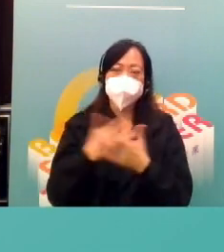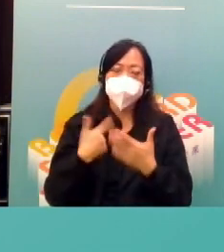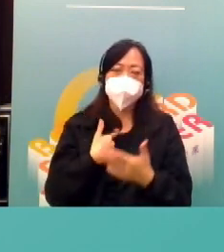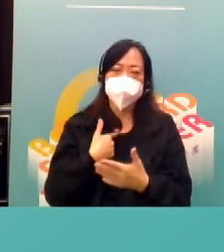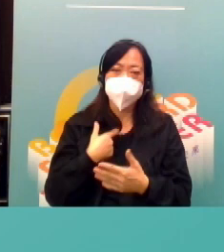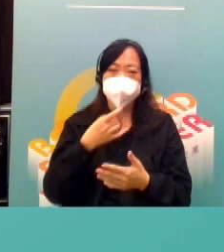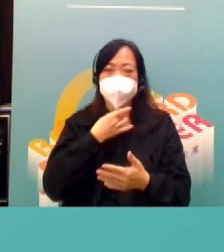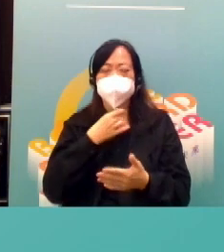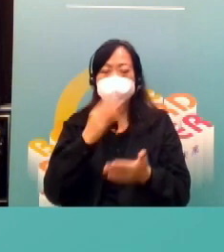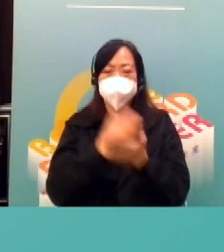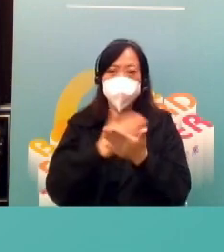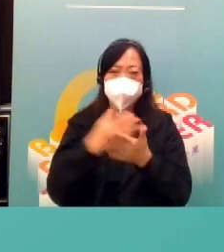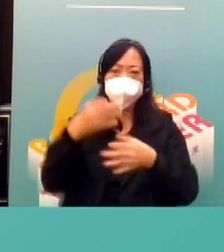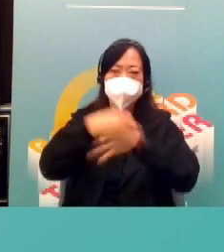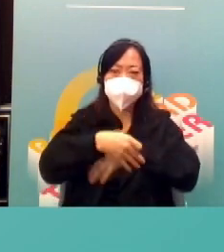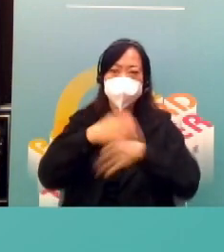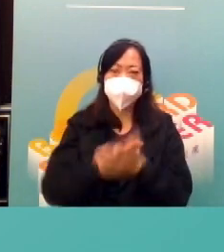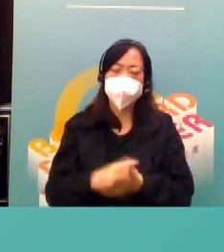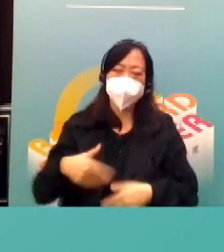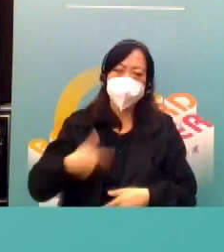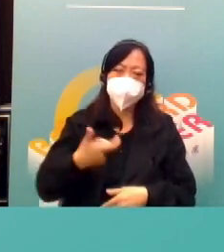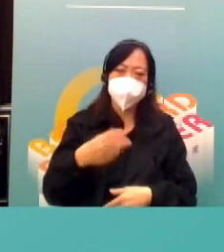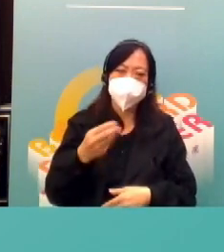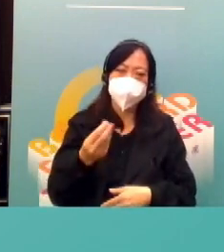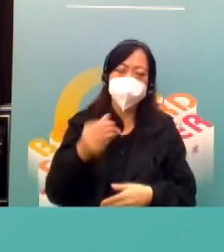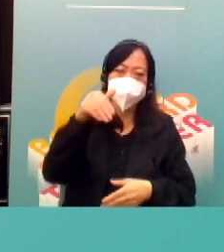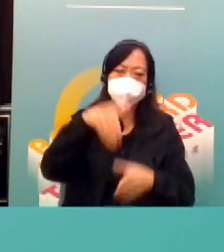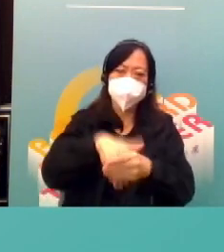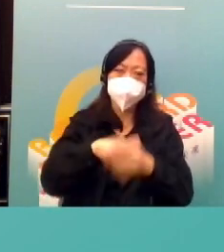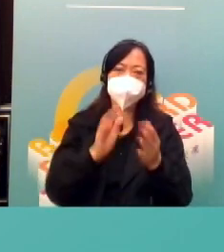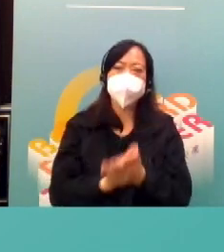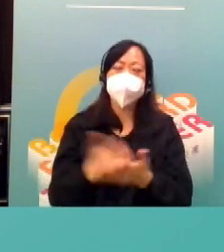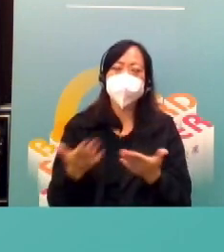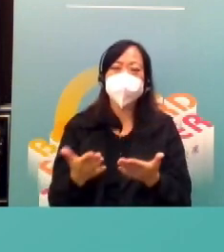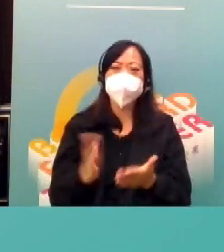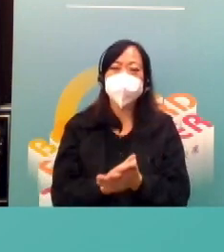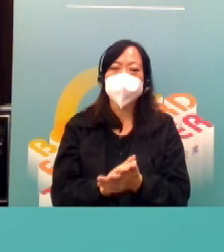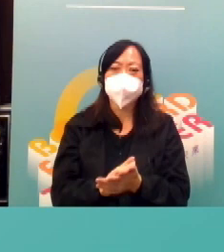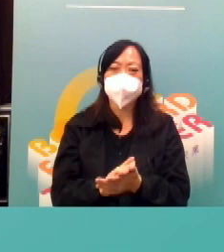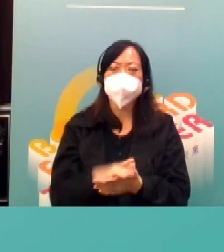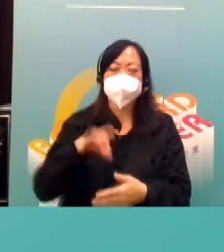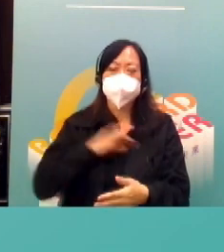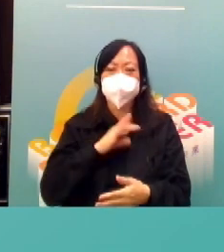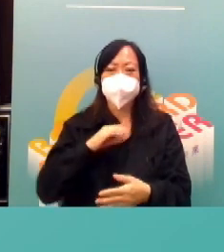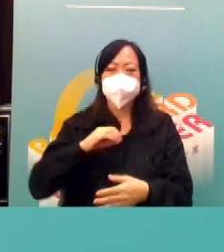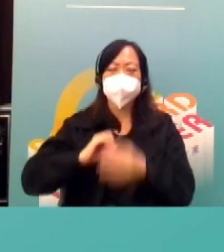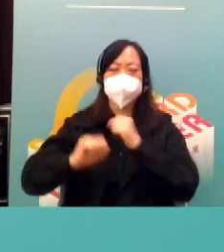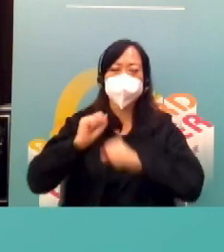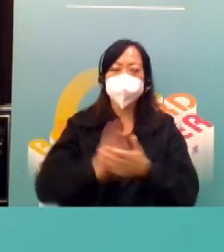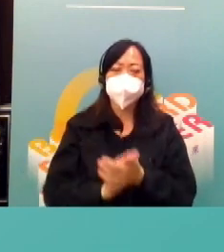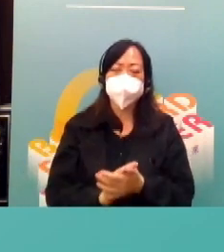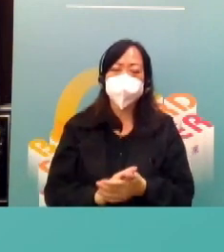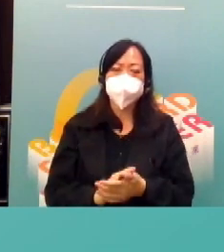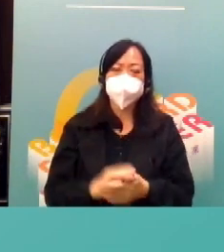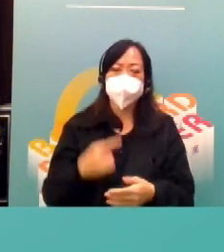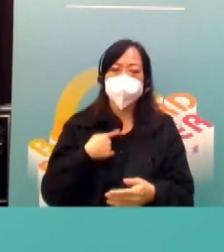put the money in and then just it is going to manage itself. It's needed a lot of active project management and collaboration across